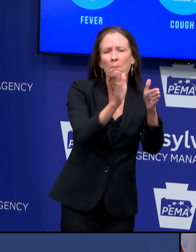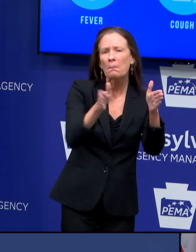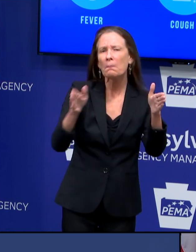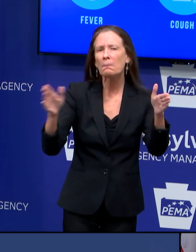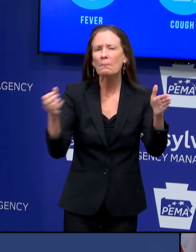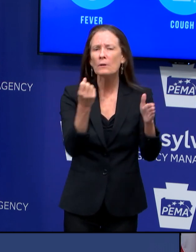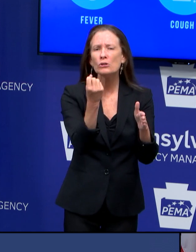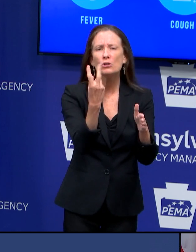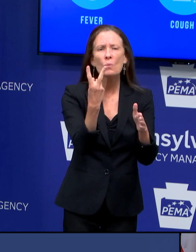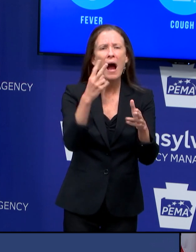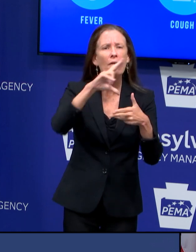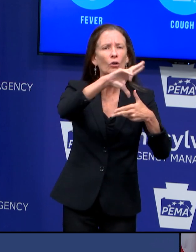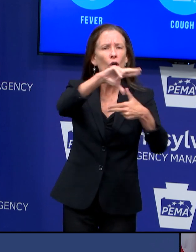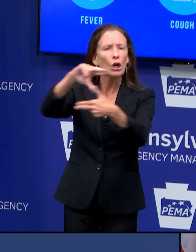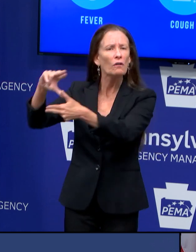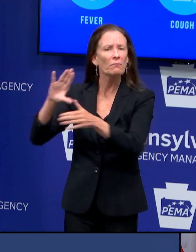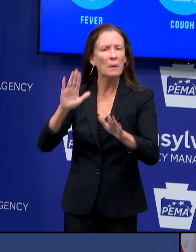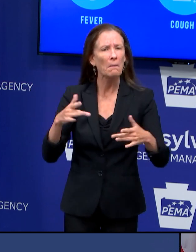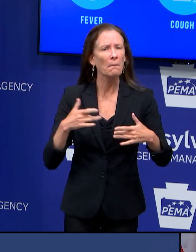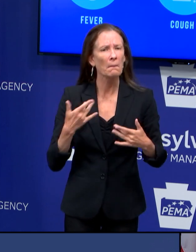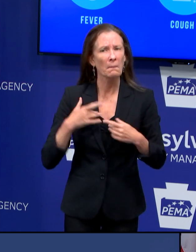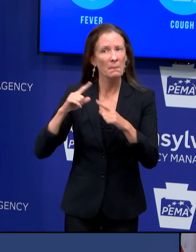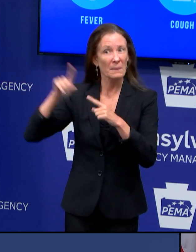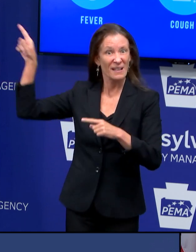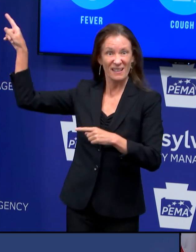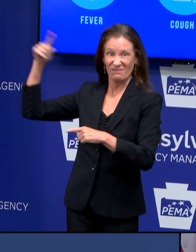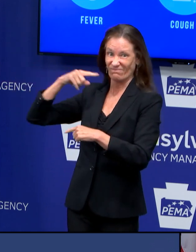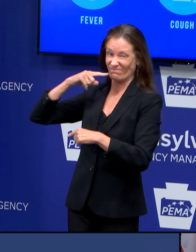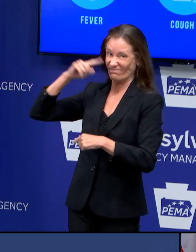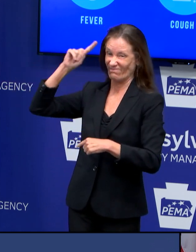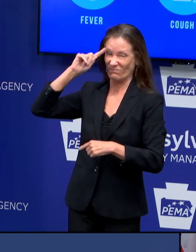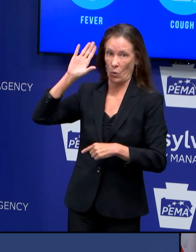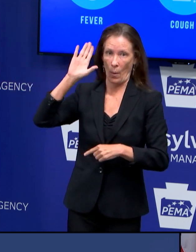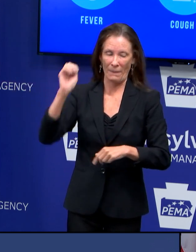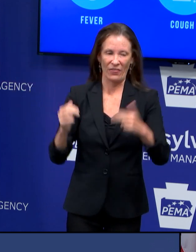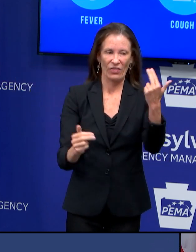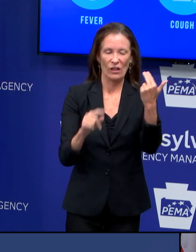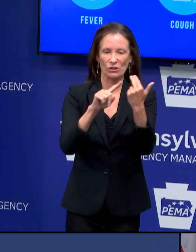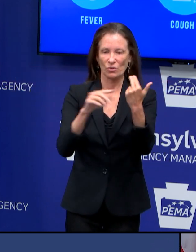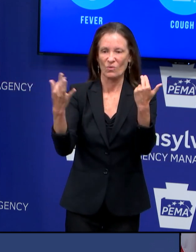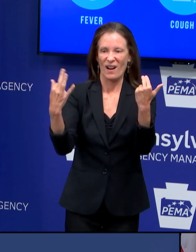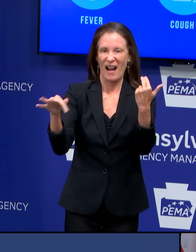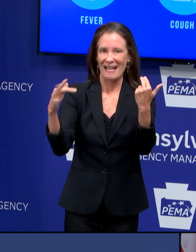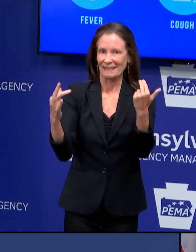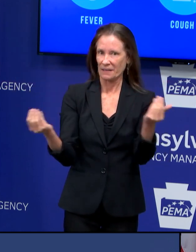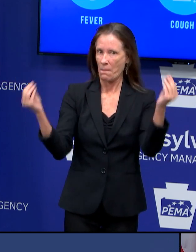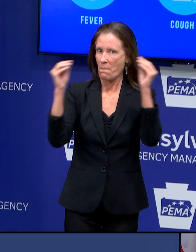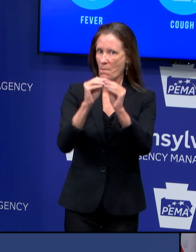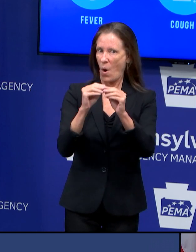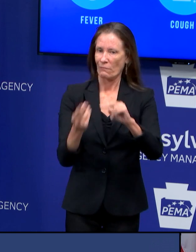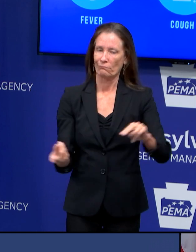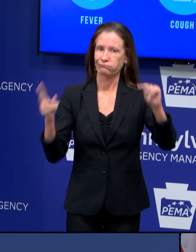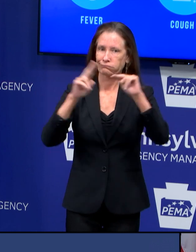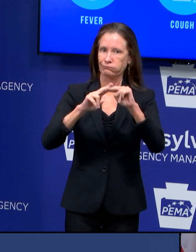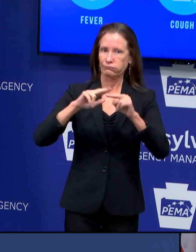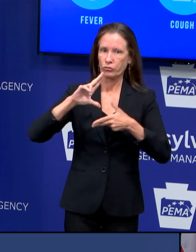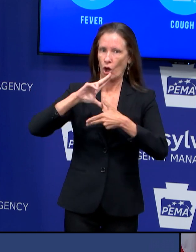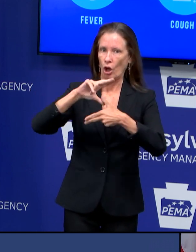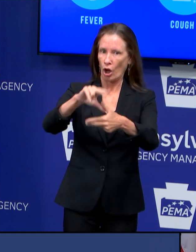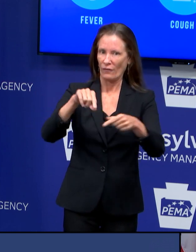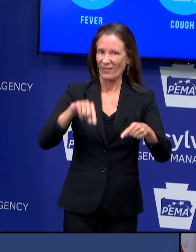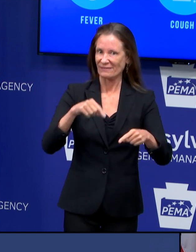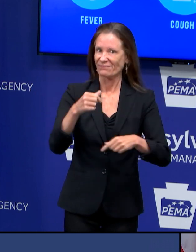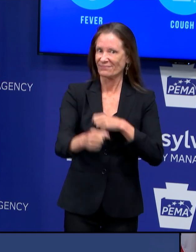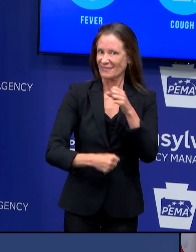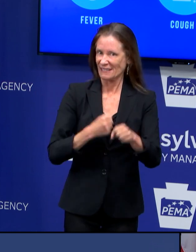is 13 to 19 storms, which is many as 6 of those categorized as major hurricanes. Regardless of how many